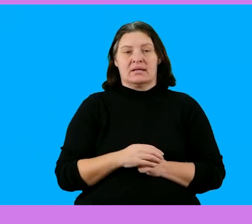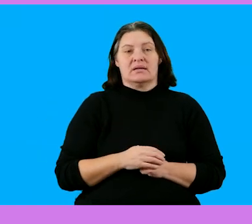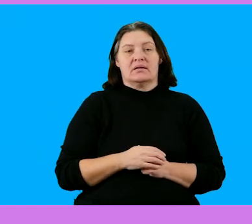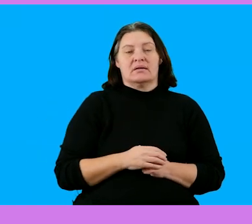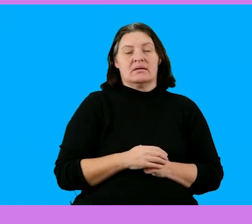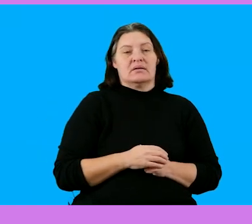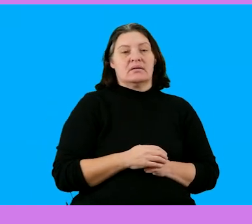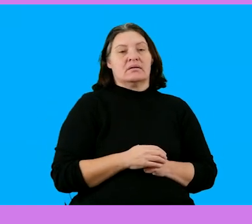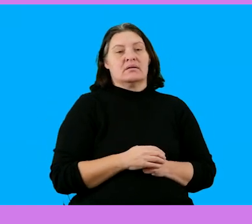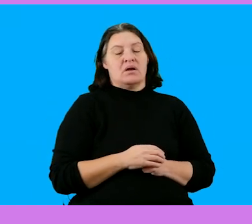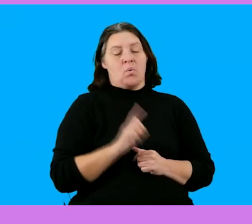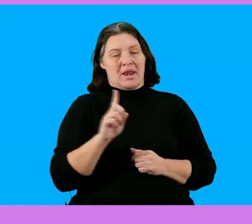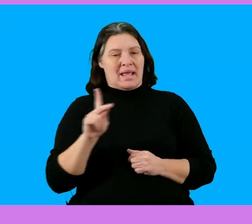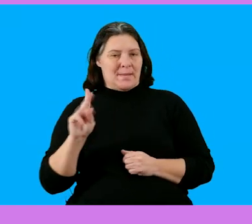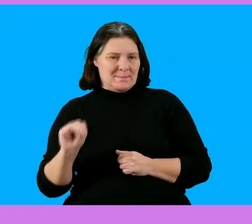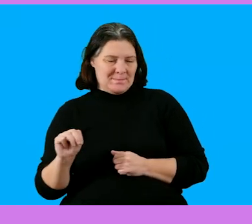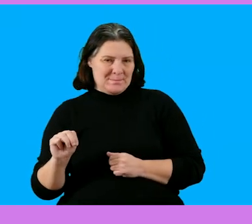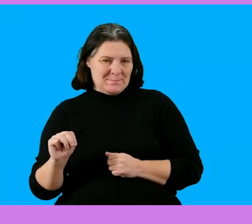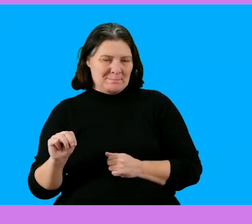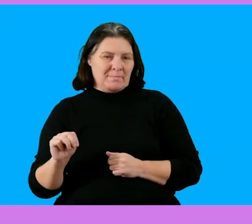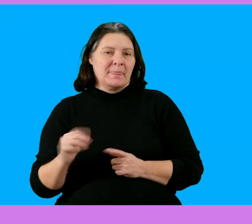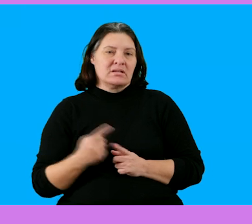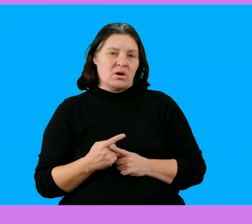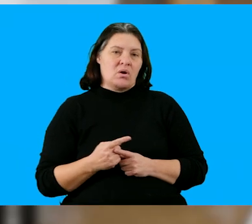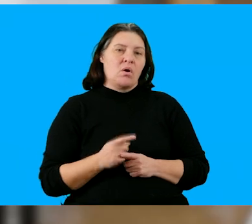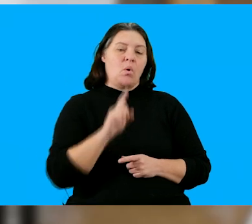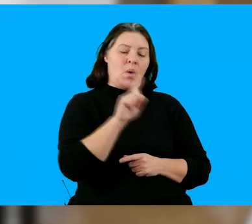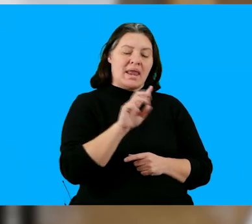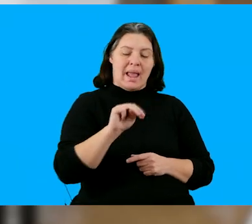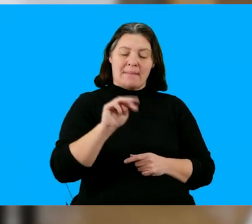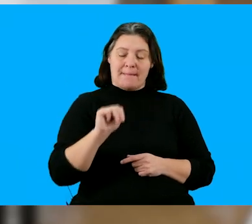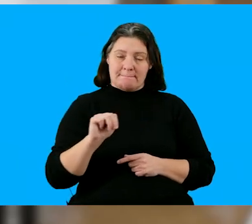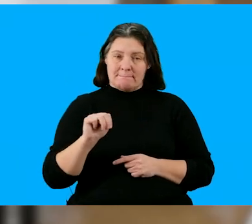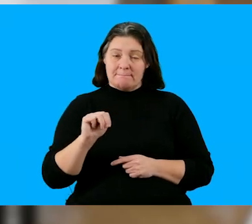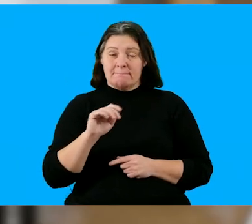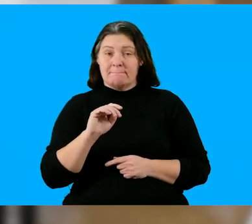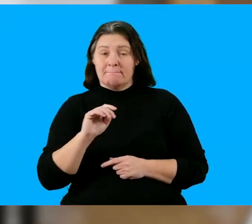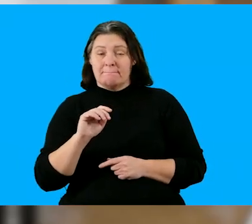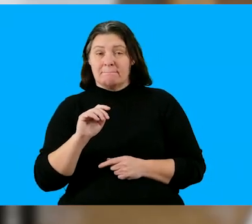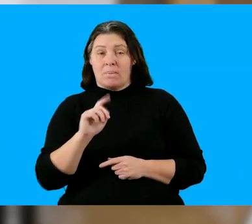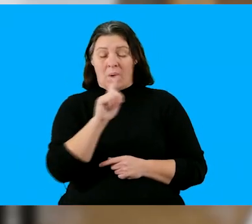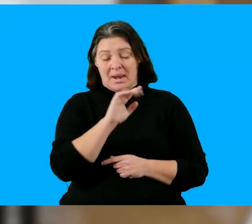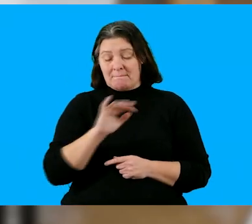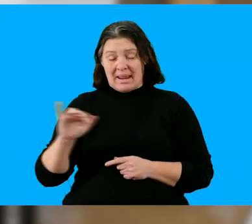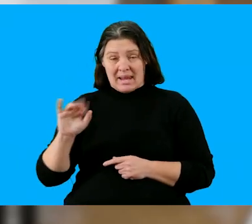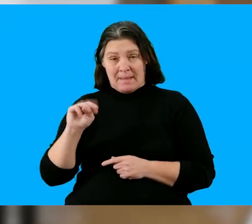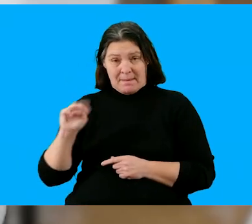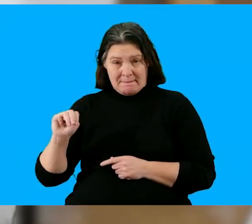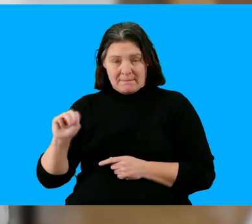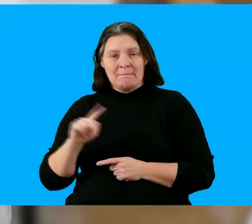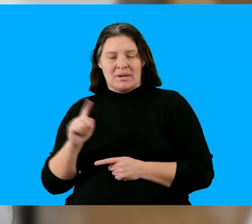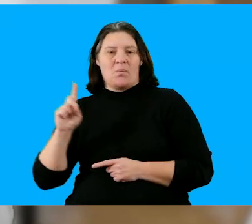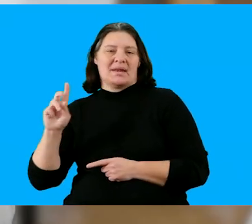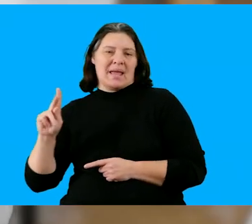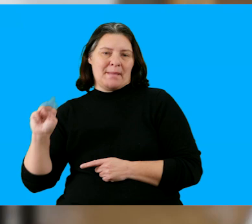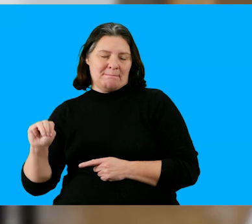1 kilometer. And remember earlier on I indicated that 1 million millimeters equals 1 kilometer. If you remember that too, you'll